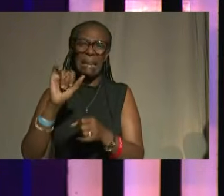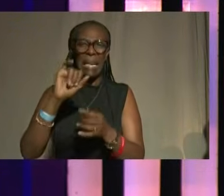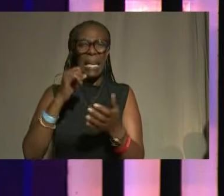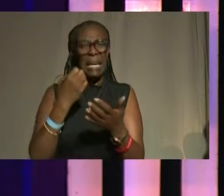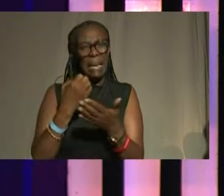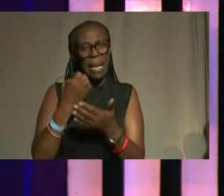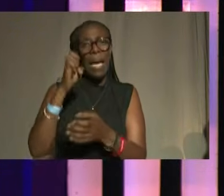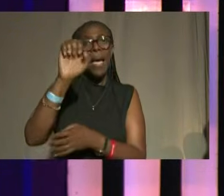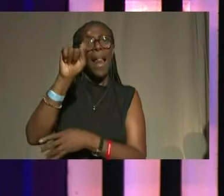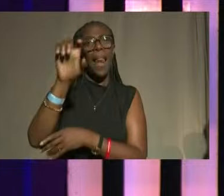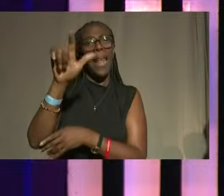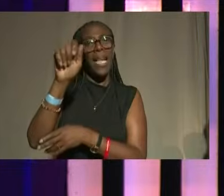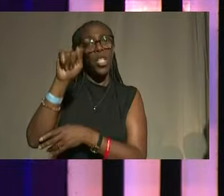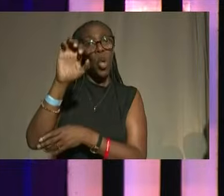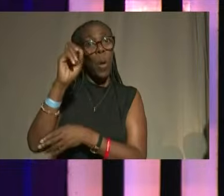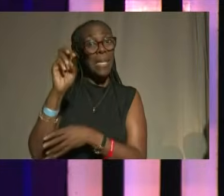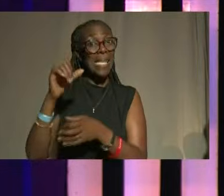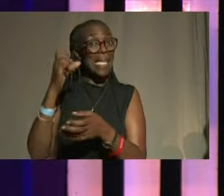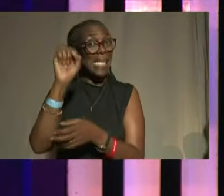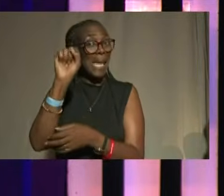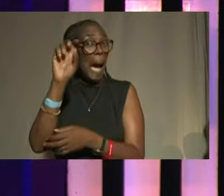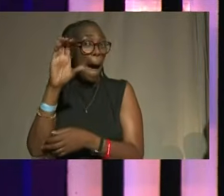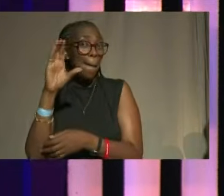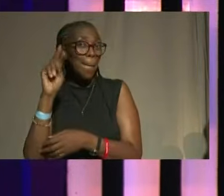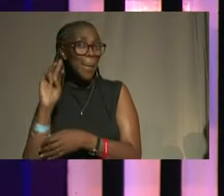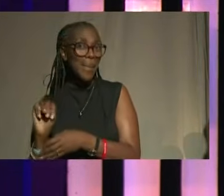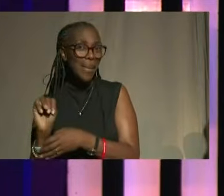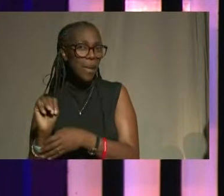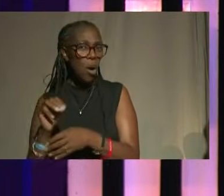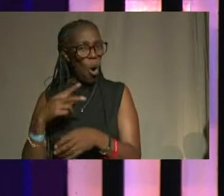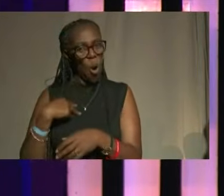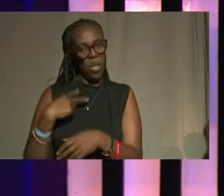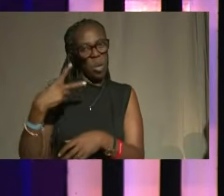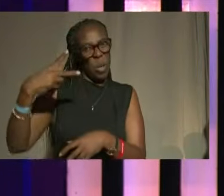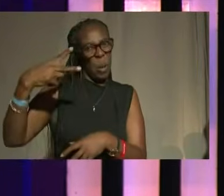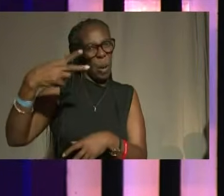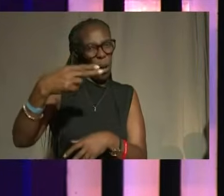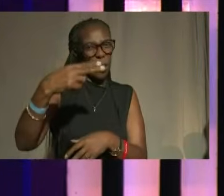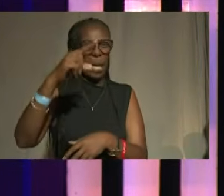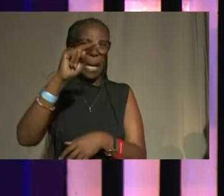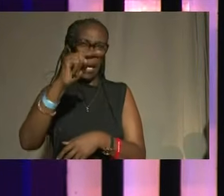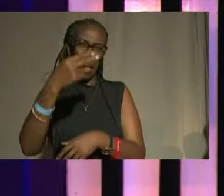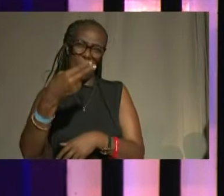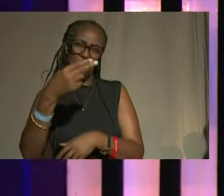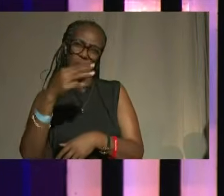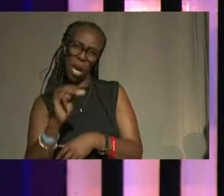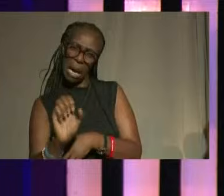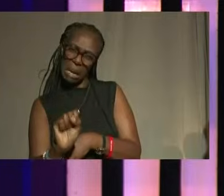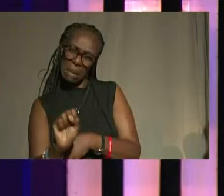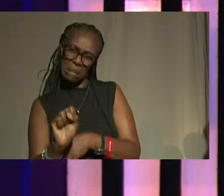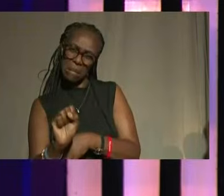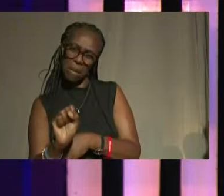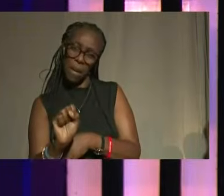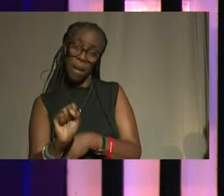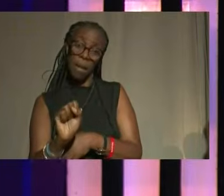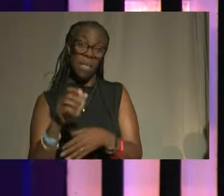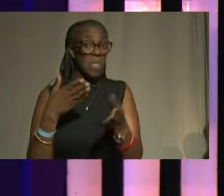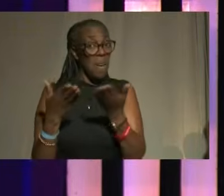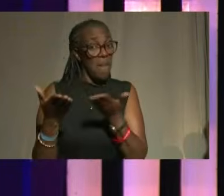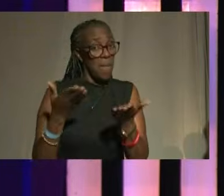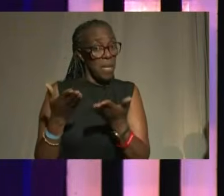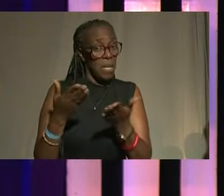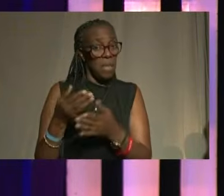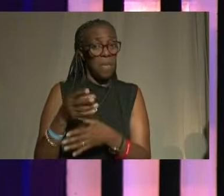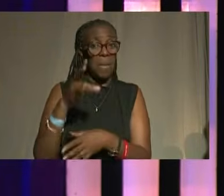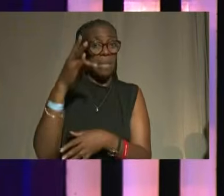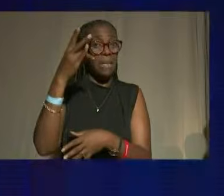it that you are going to be cutting much needed services such as NHF, where we spend $19 billion for drugs in hospitals, or